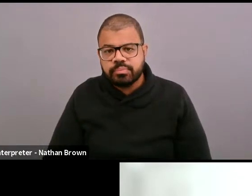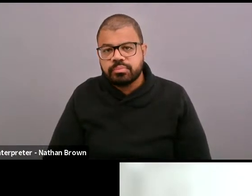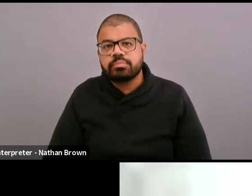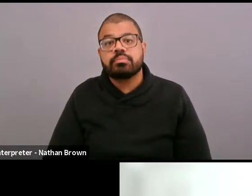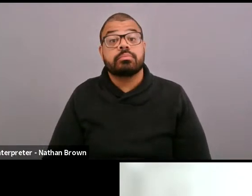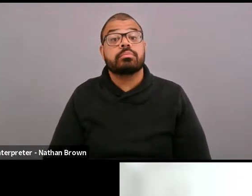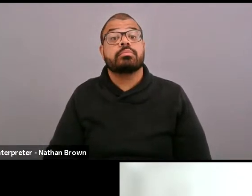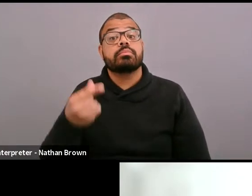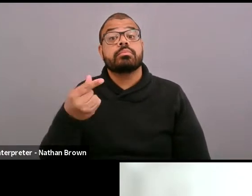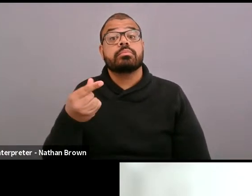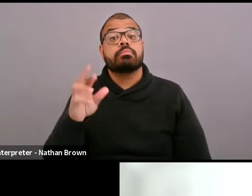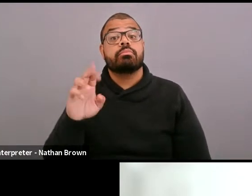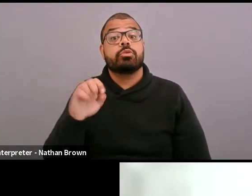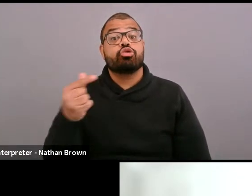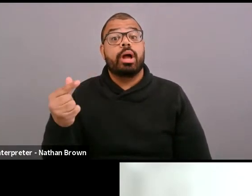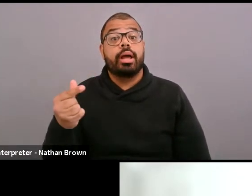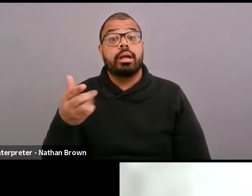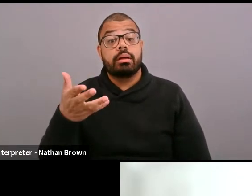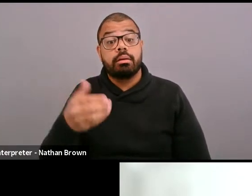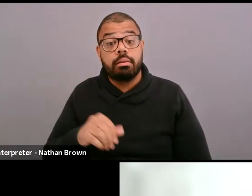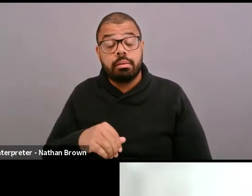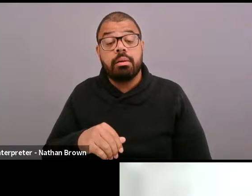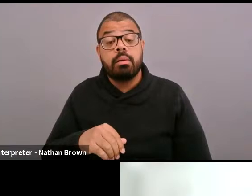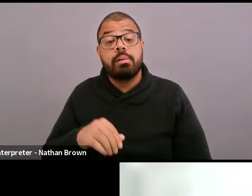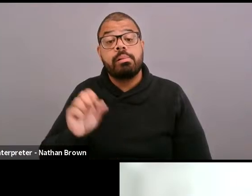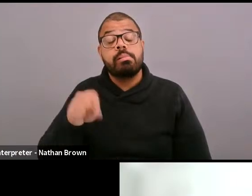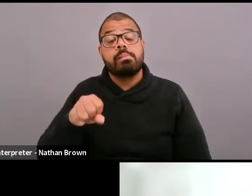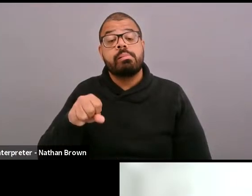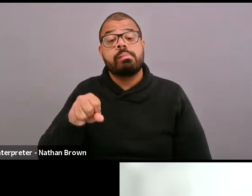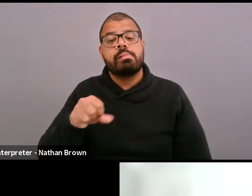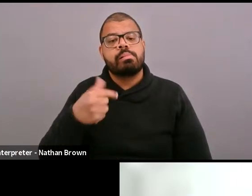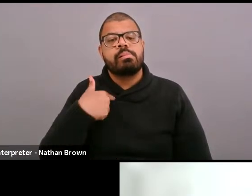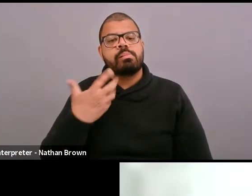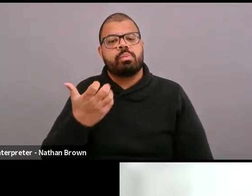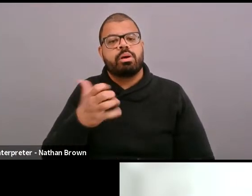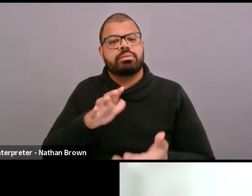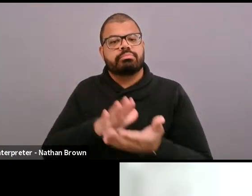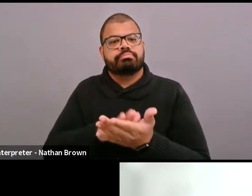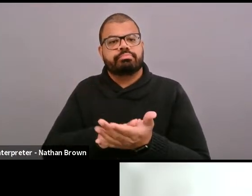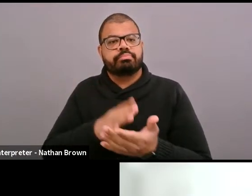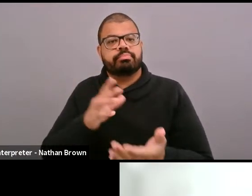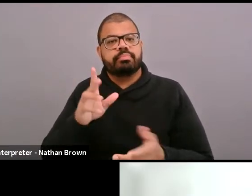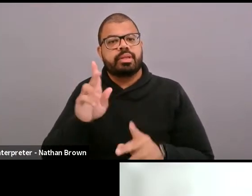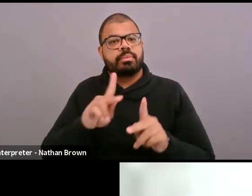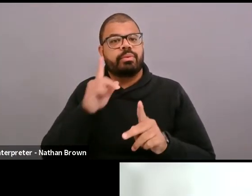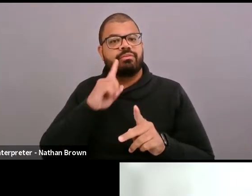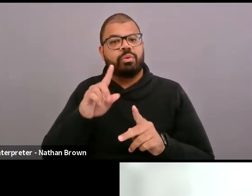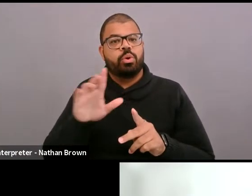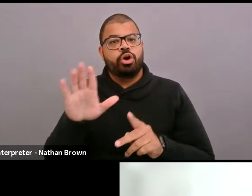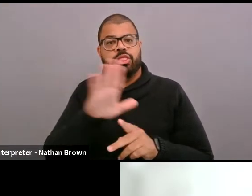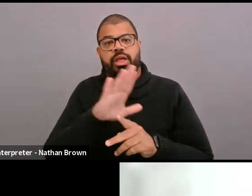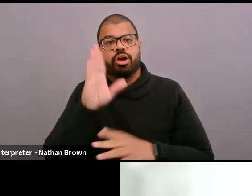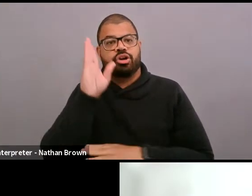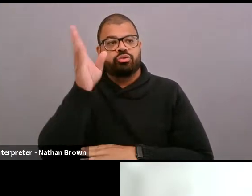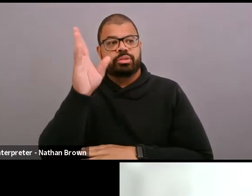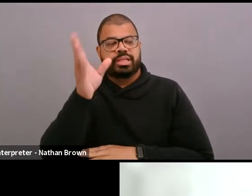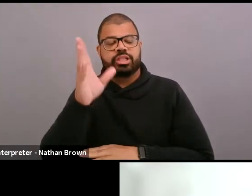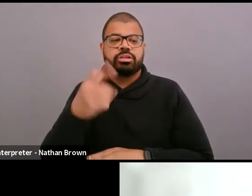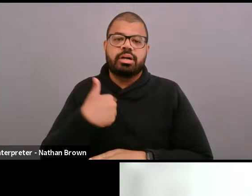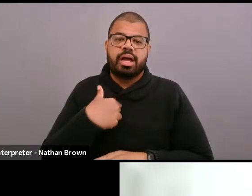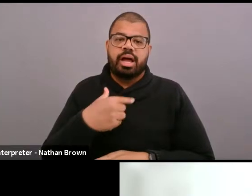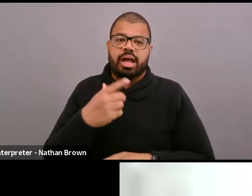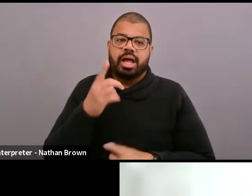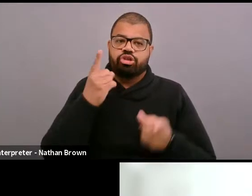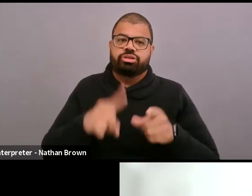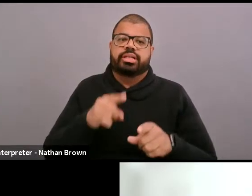Hey, Greg, go ahead. Yeah, hi. I just want to compliment the folks on this presentation. I agree. These are very